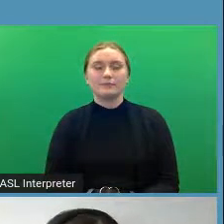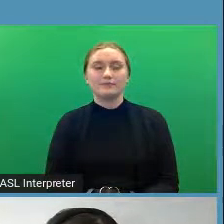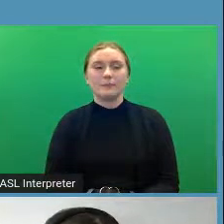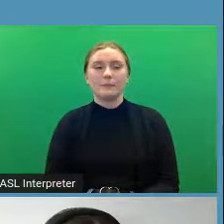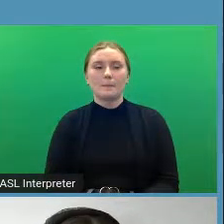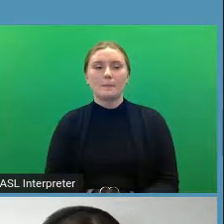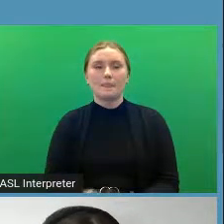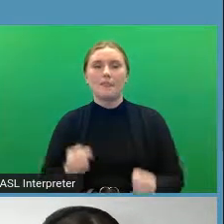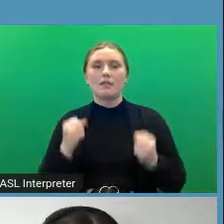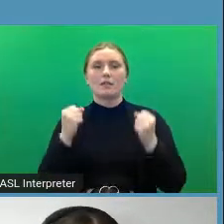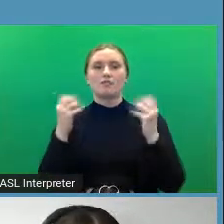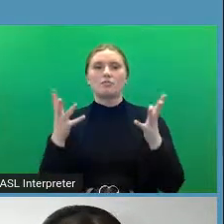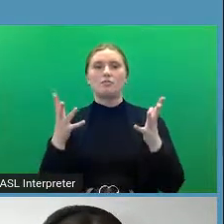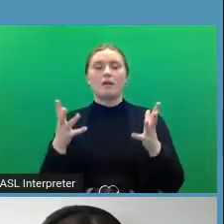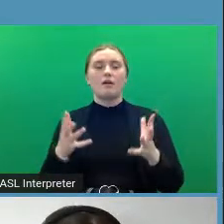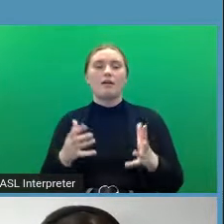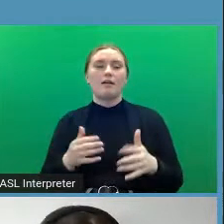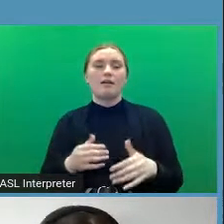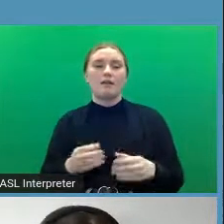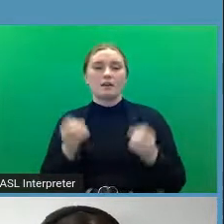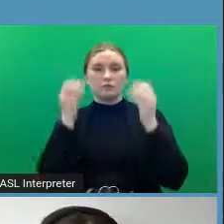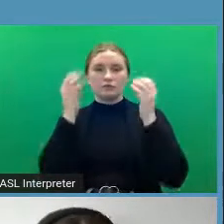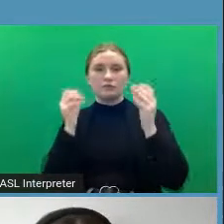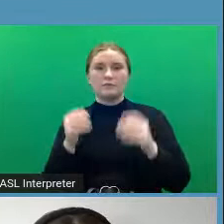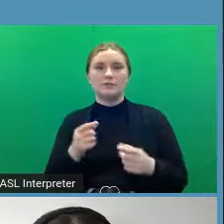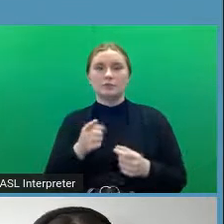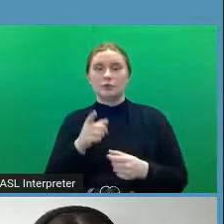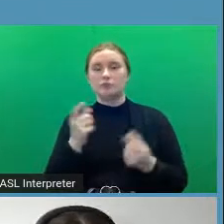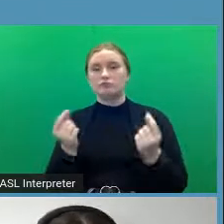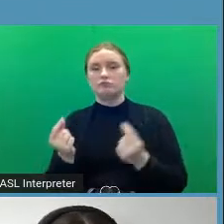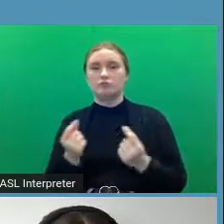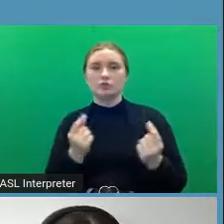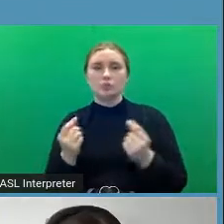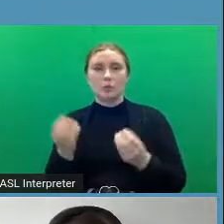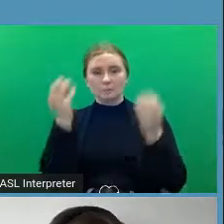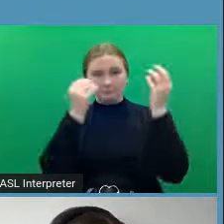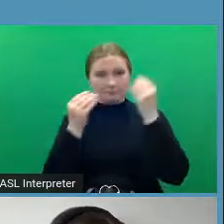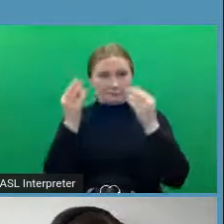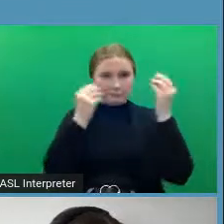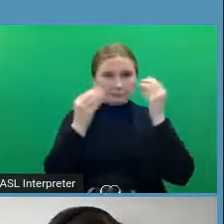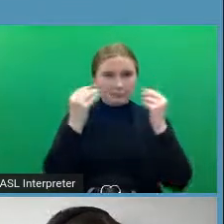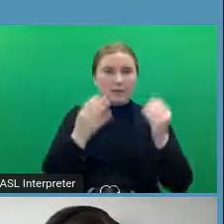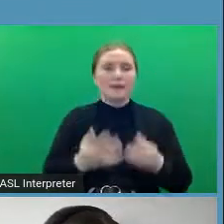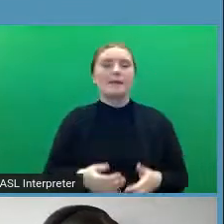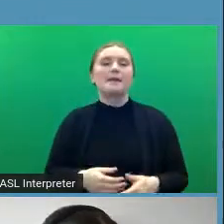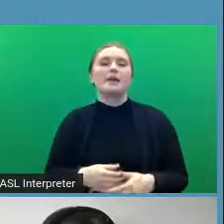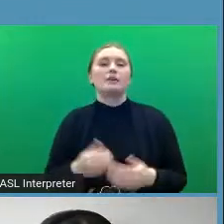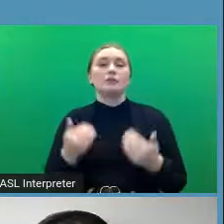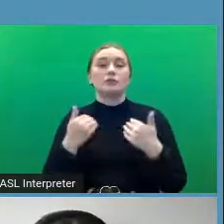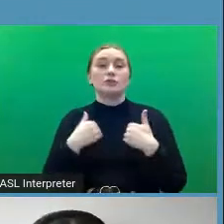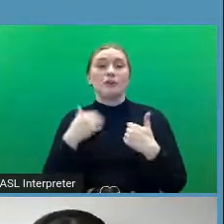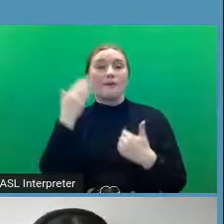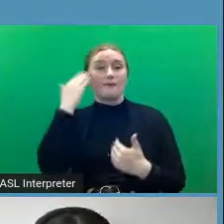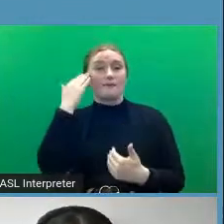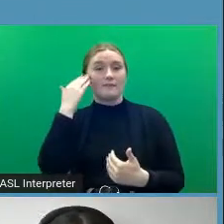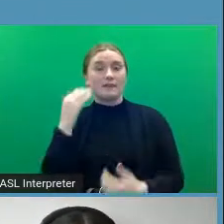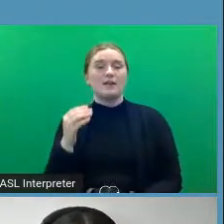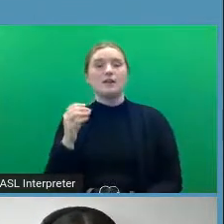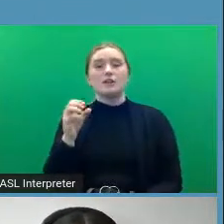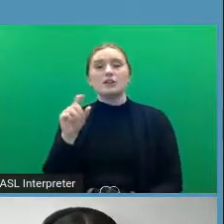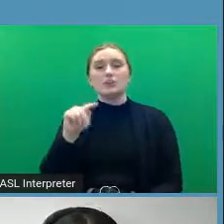there's a lot that can be done before you start shooting to make sure that you have the tools necessary. During